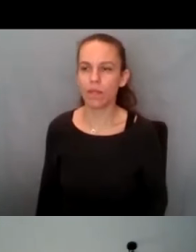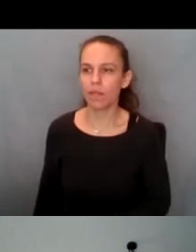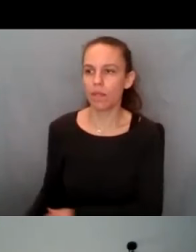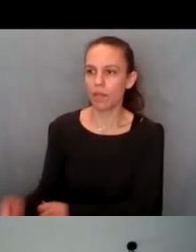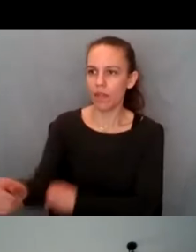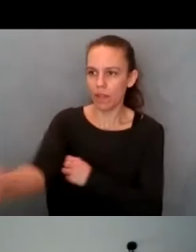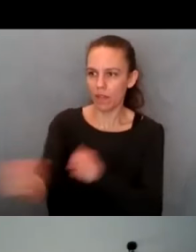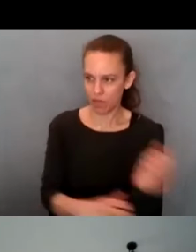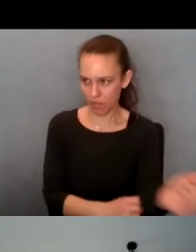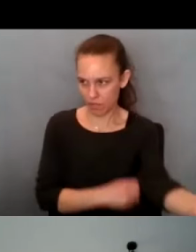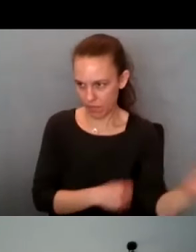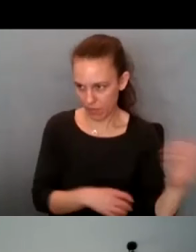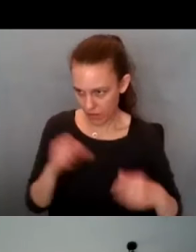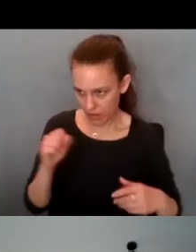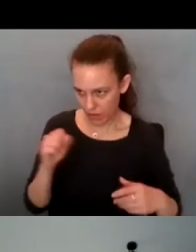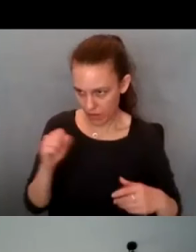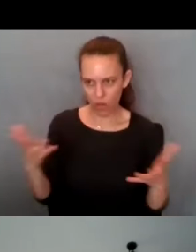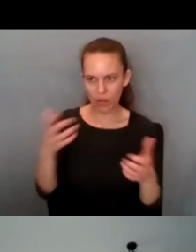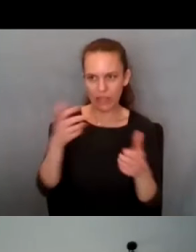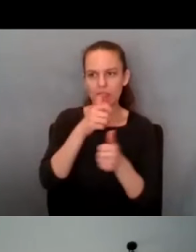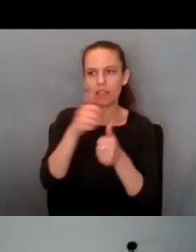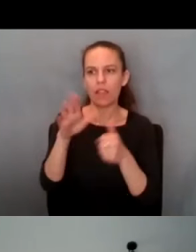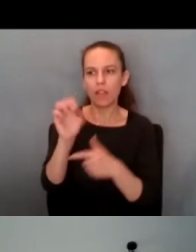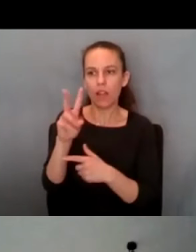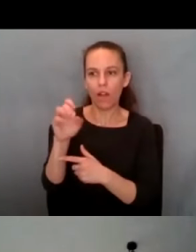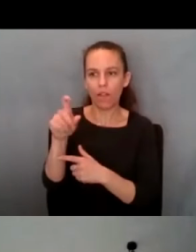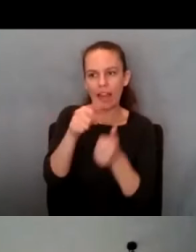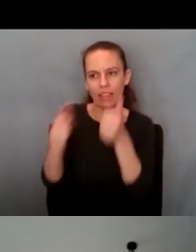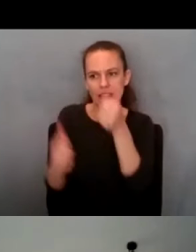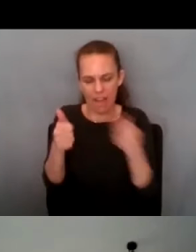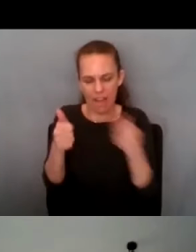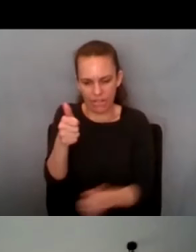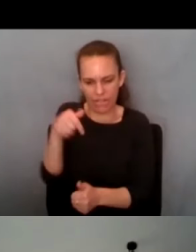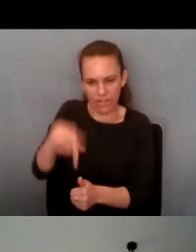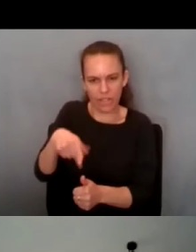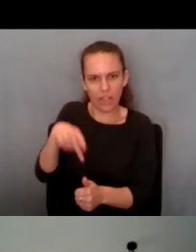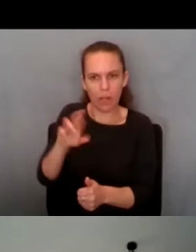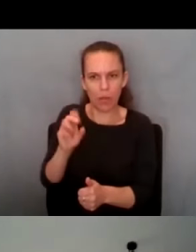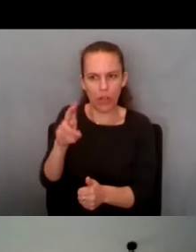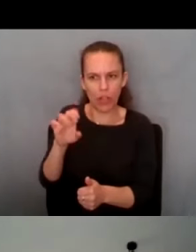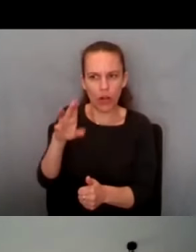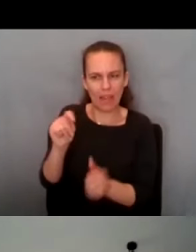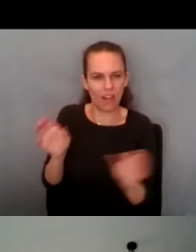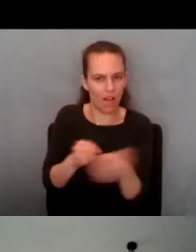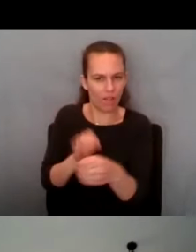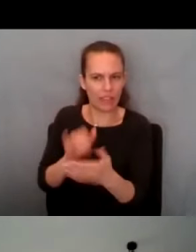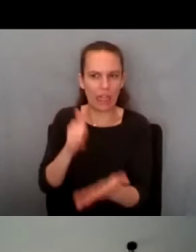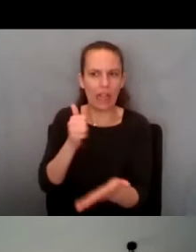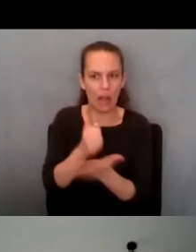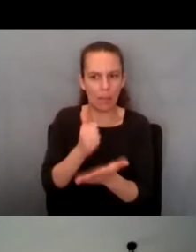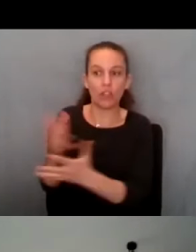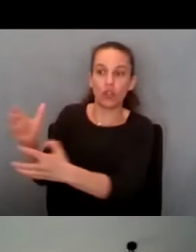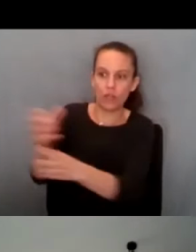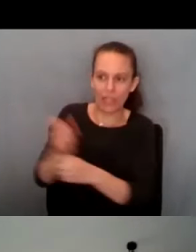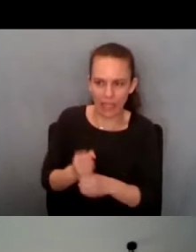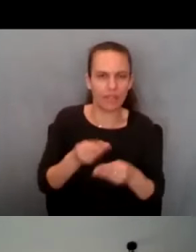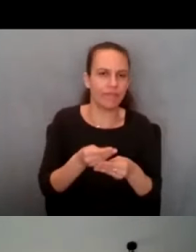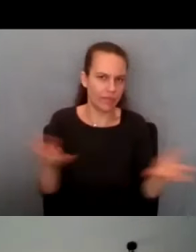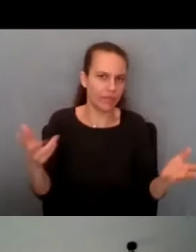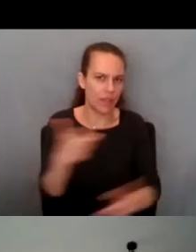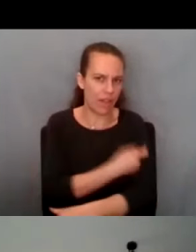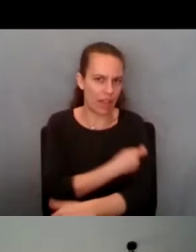to be able to help us procure the vaccine. Now, moving on to what does this look like? And sometimes it's help. We've heard